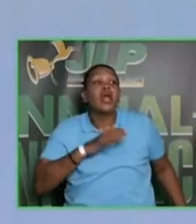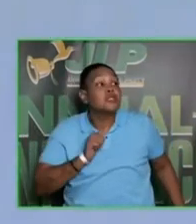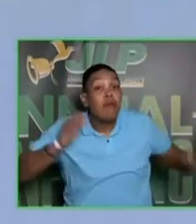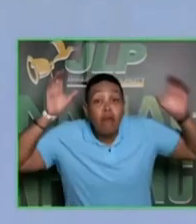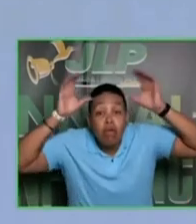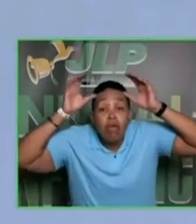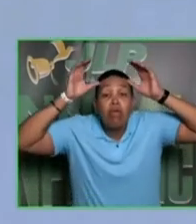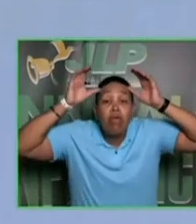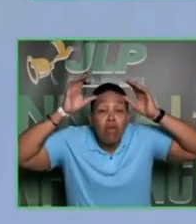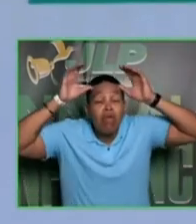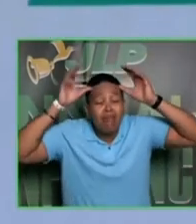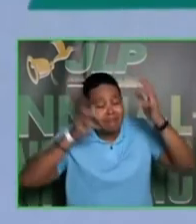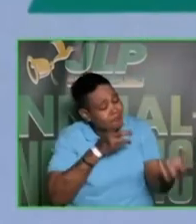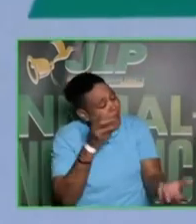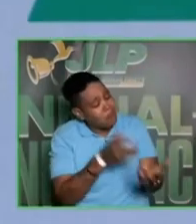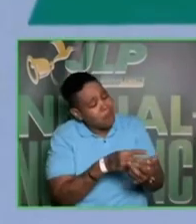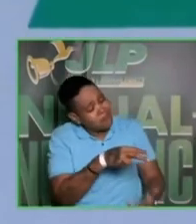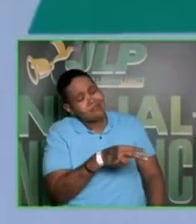her head.